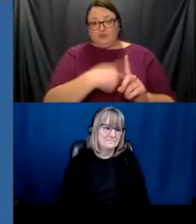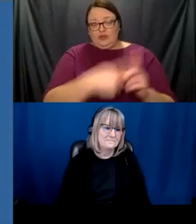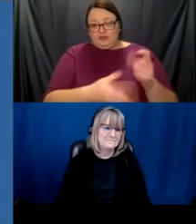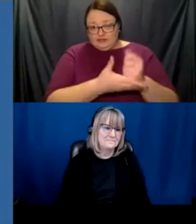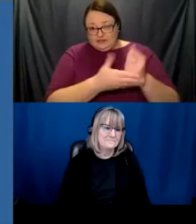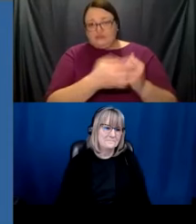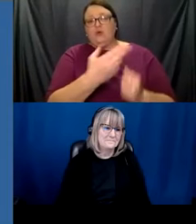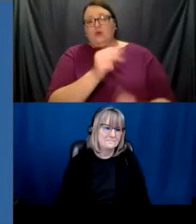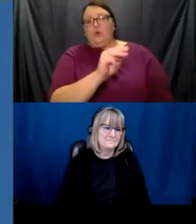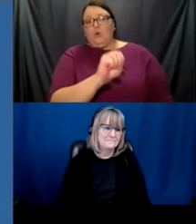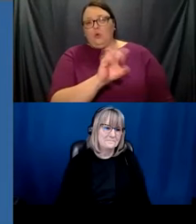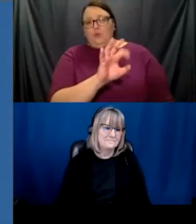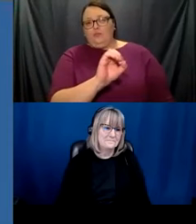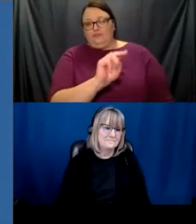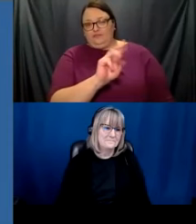funds.